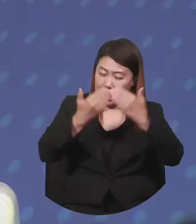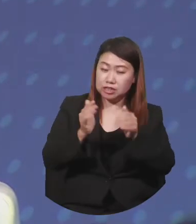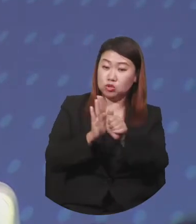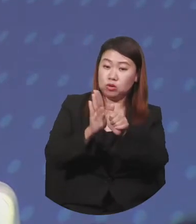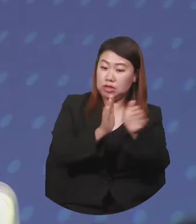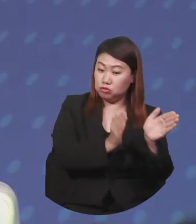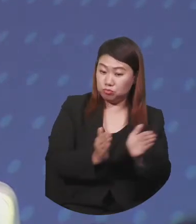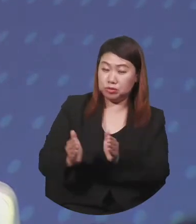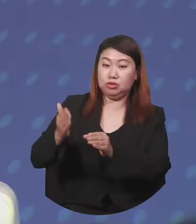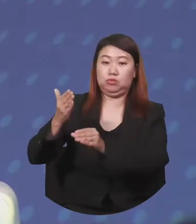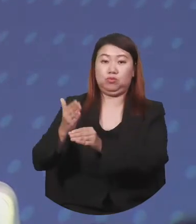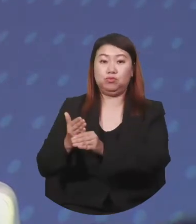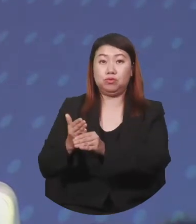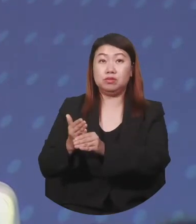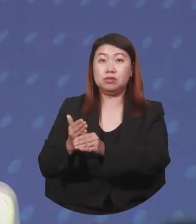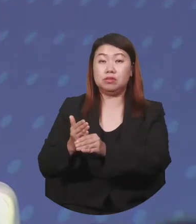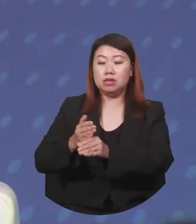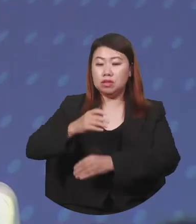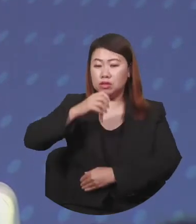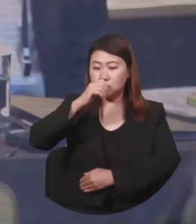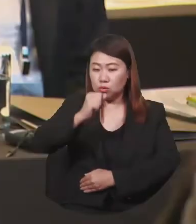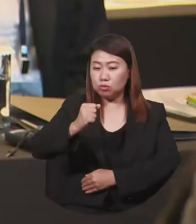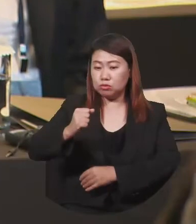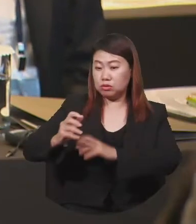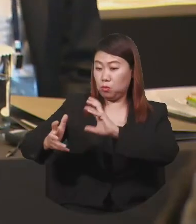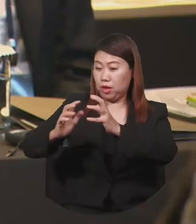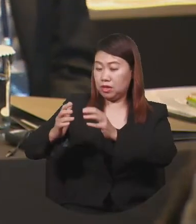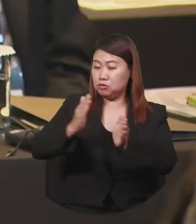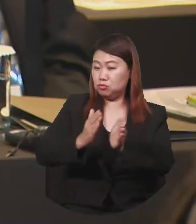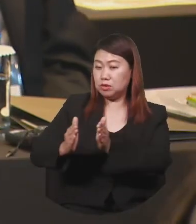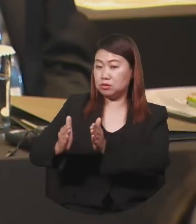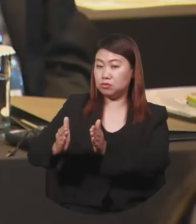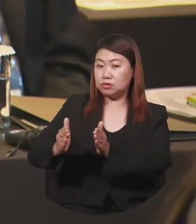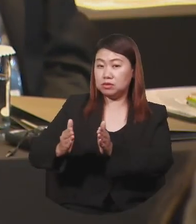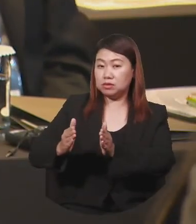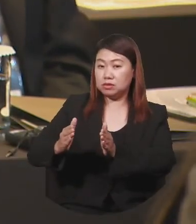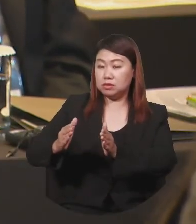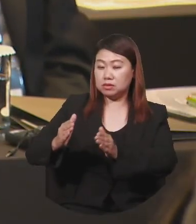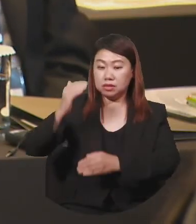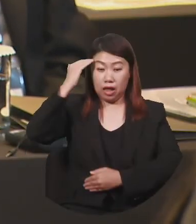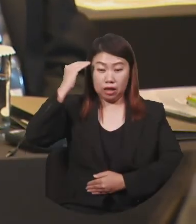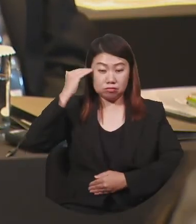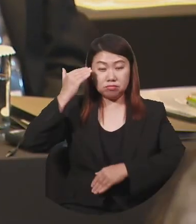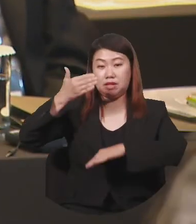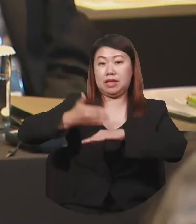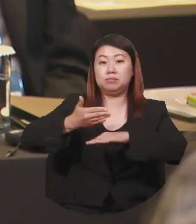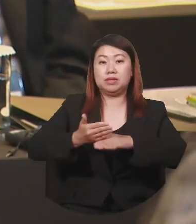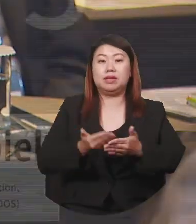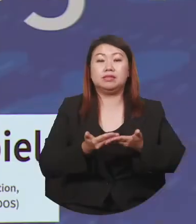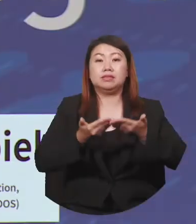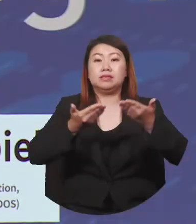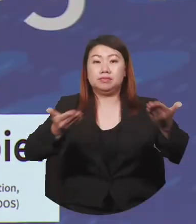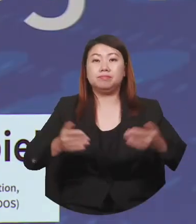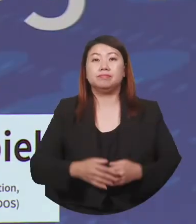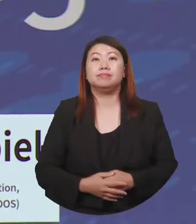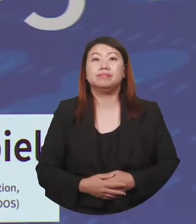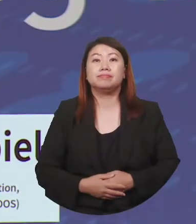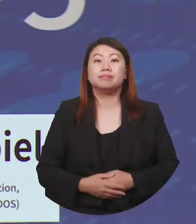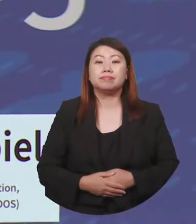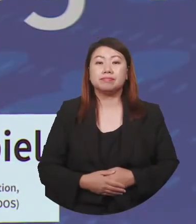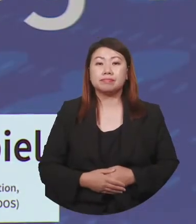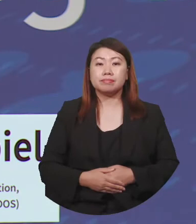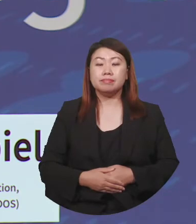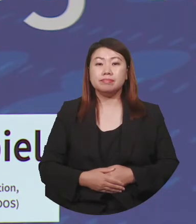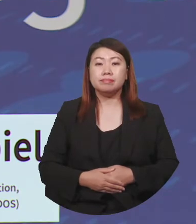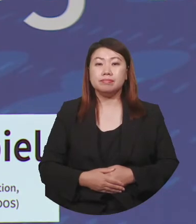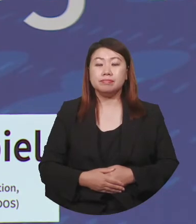interesting conversation. Thank you. Stefan? Two sentences. The first one is use